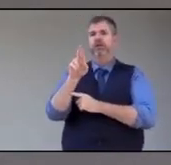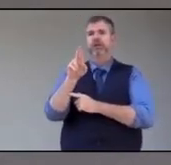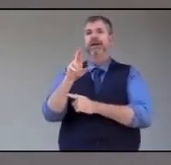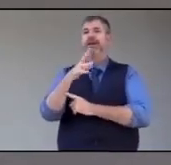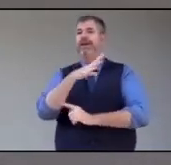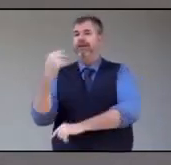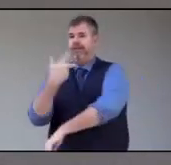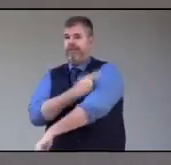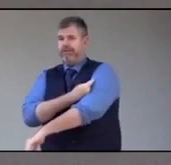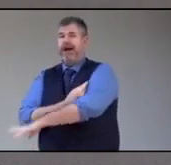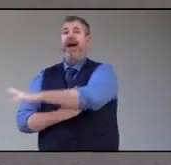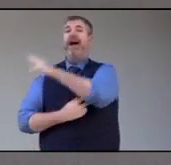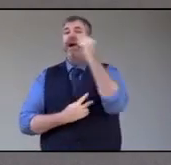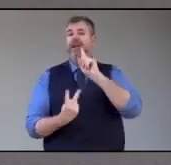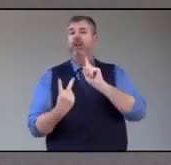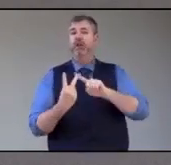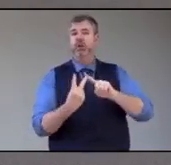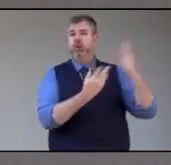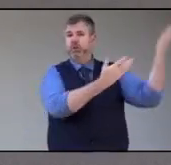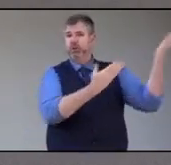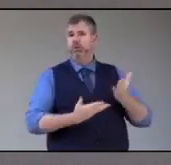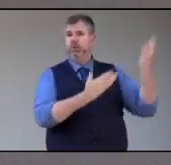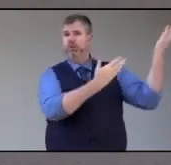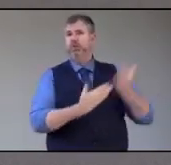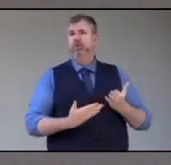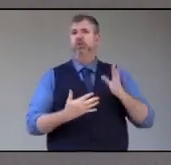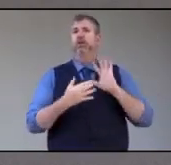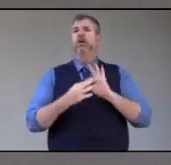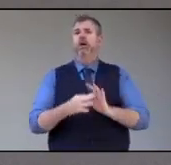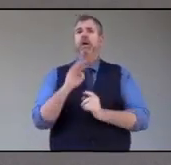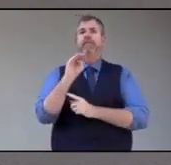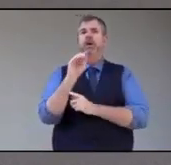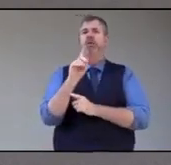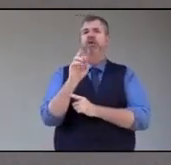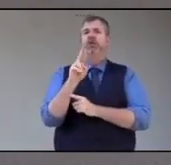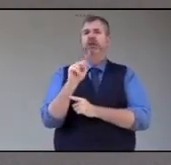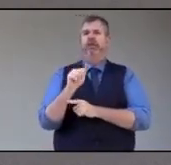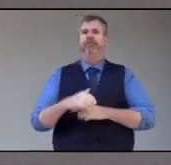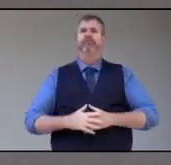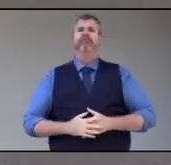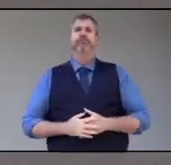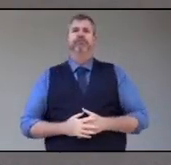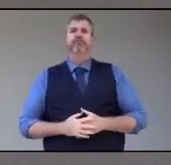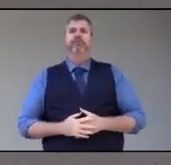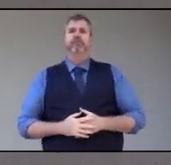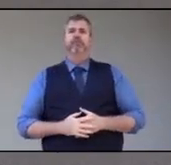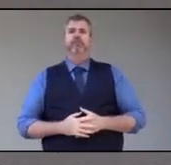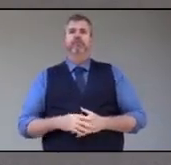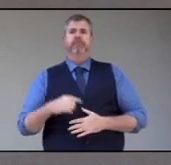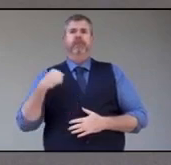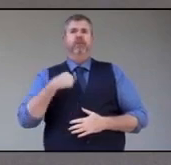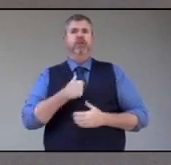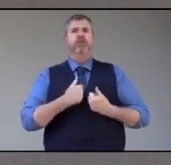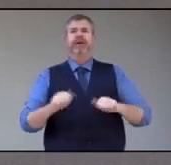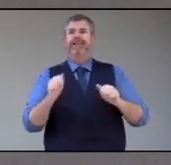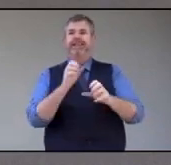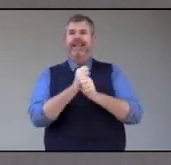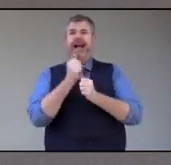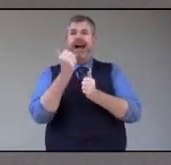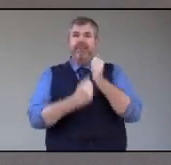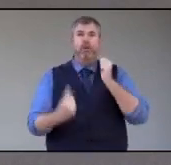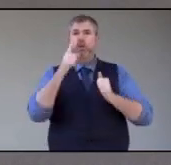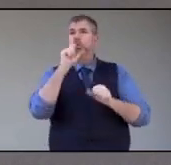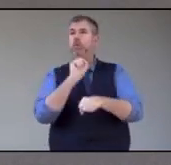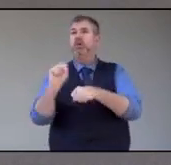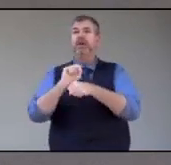vaccine. So we are moving quickly towards getting everyone in the hospital sector vaccinated. And we will then move on